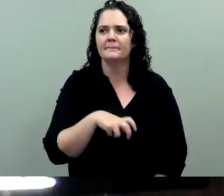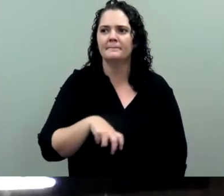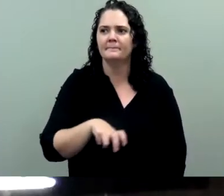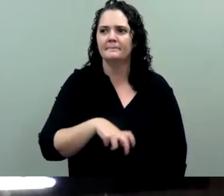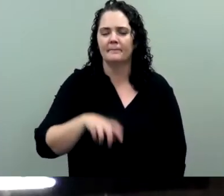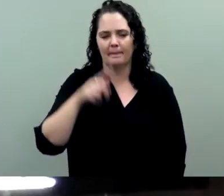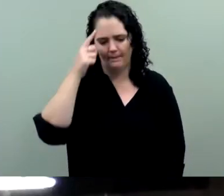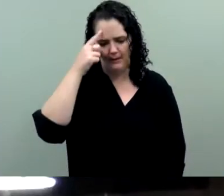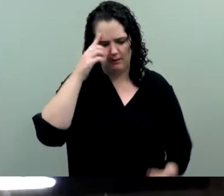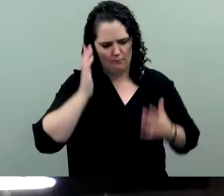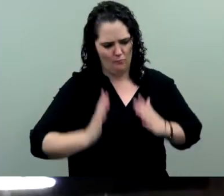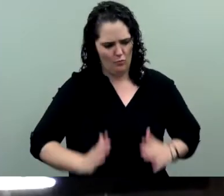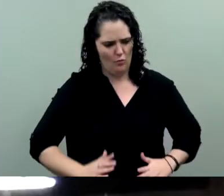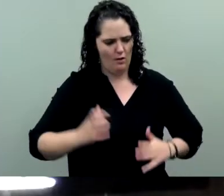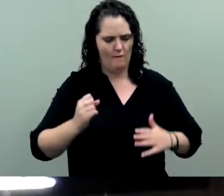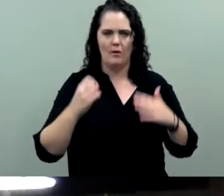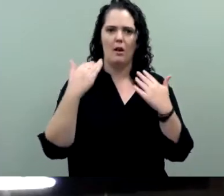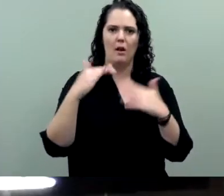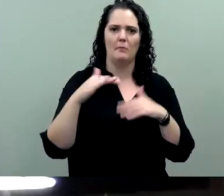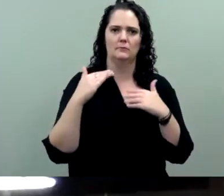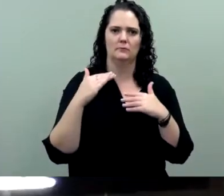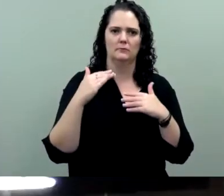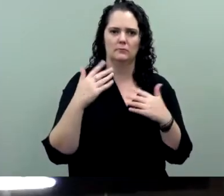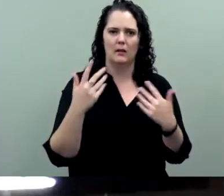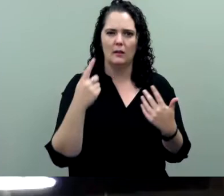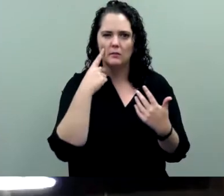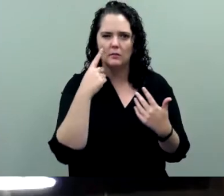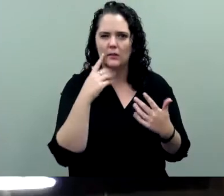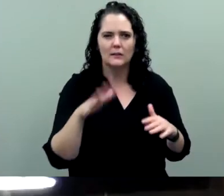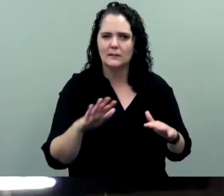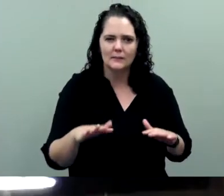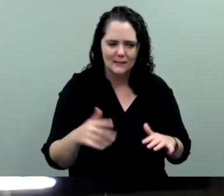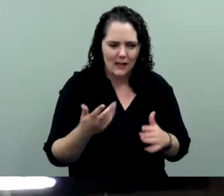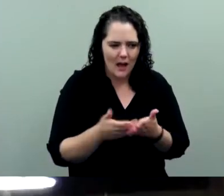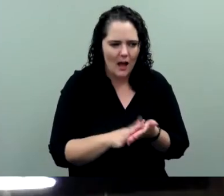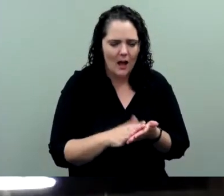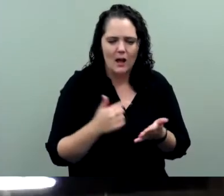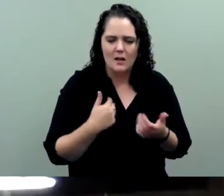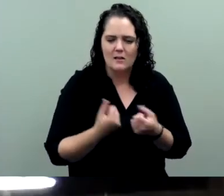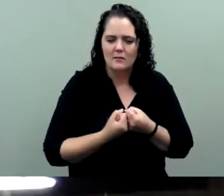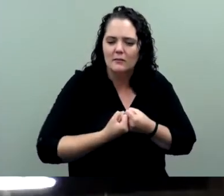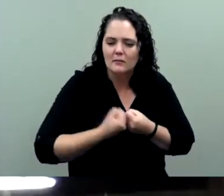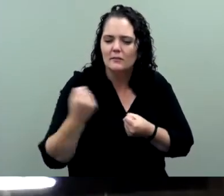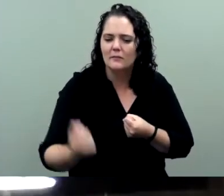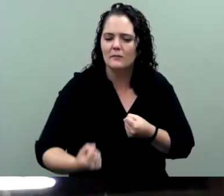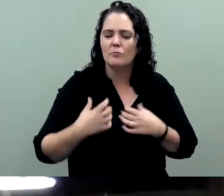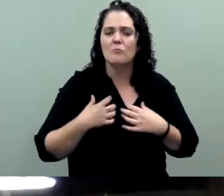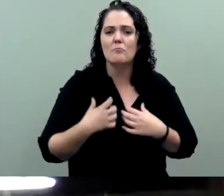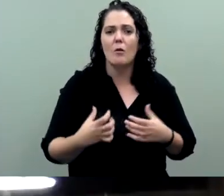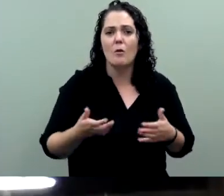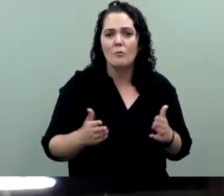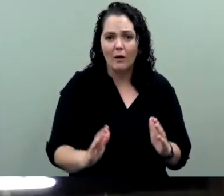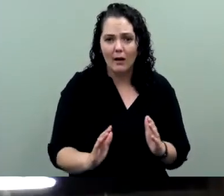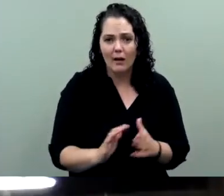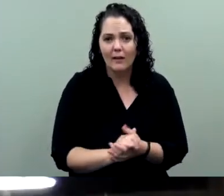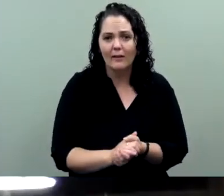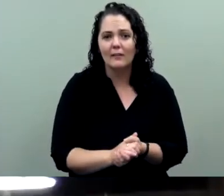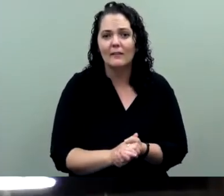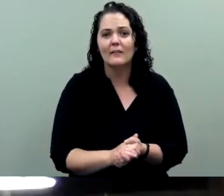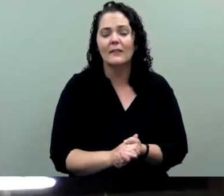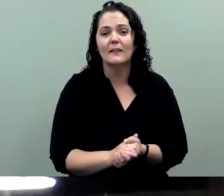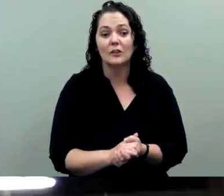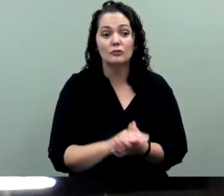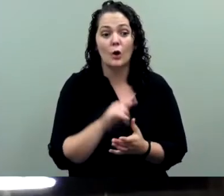the limits of the body and ways that she could extend her body. And one of those ways was through drawing. All right, so now I have those rubber bands on